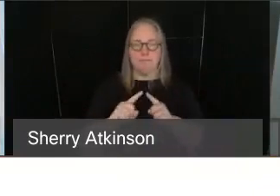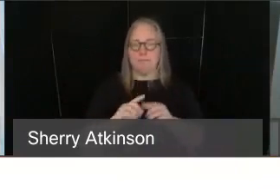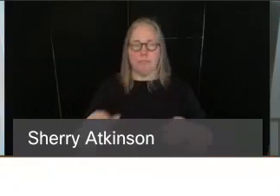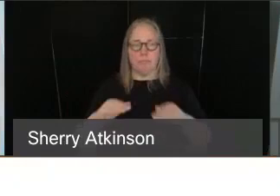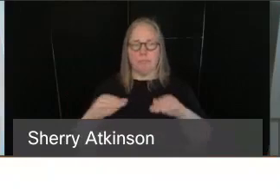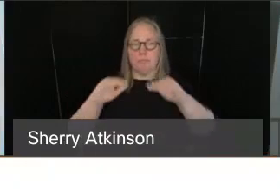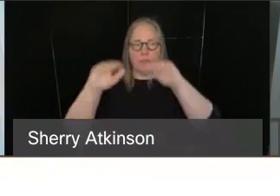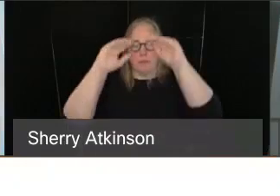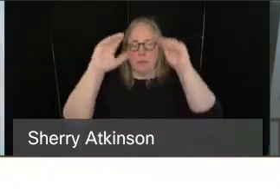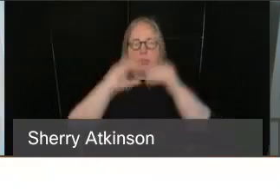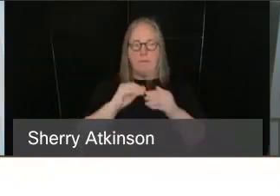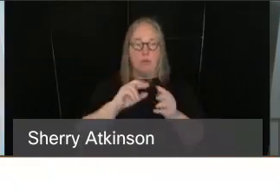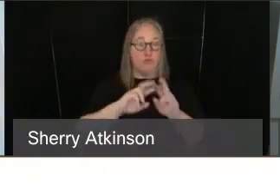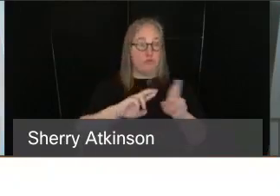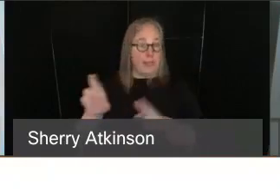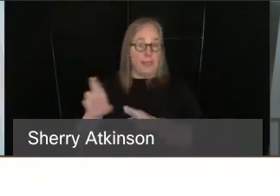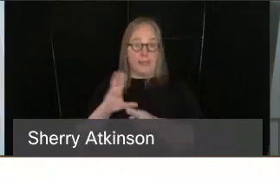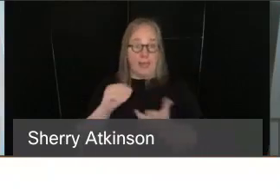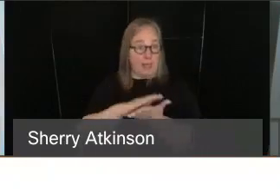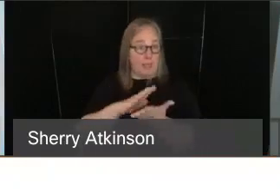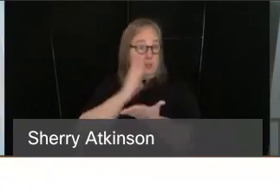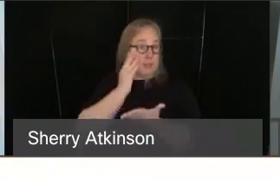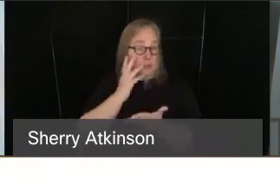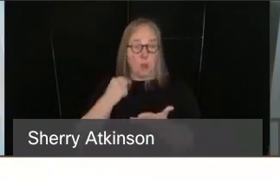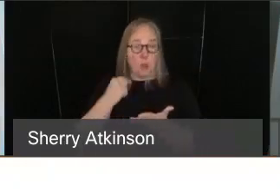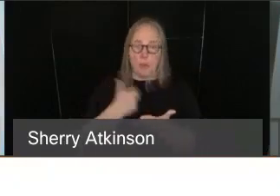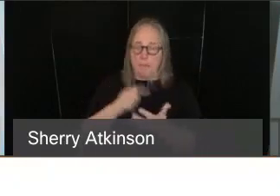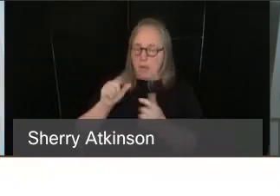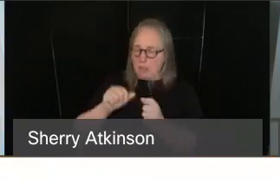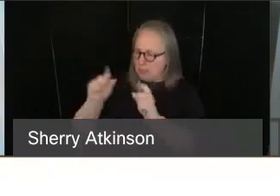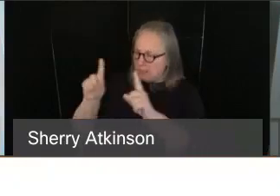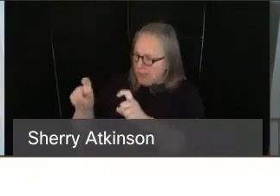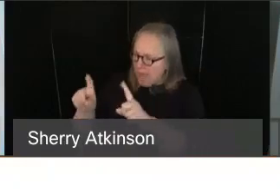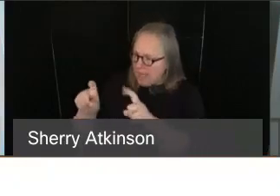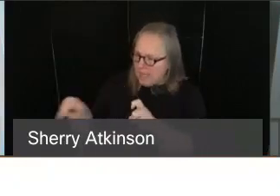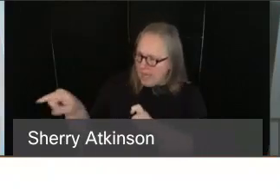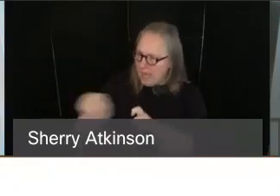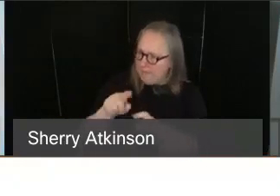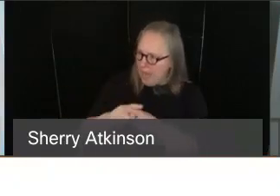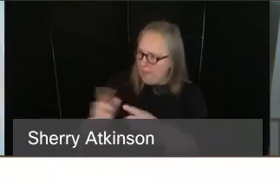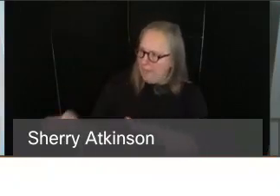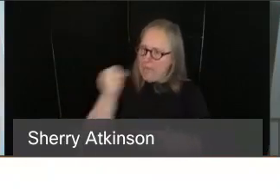academic experience, so we have to test them and place them according to their